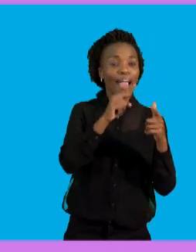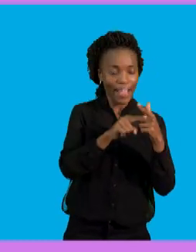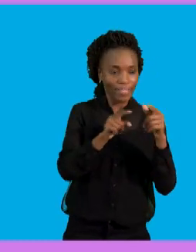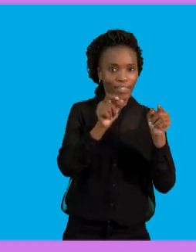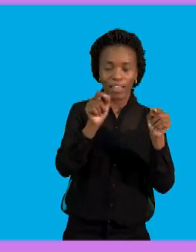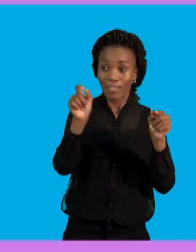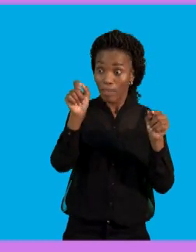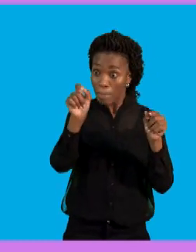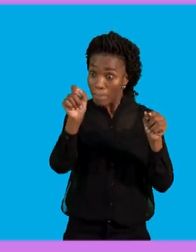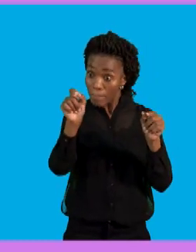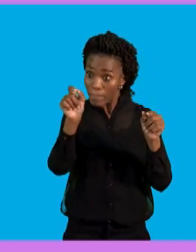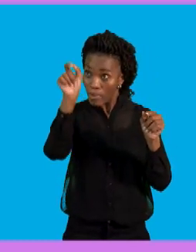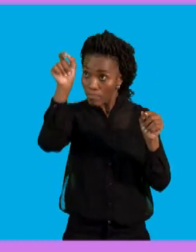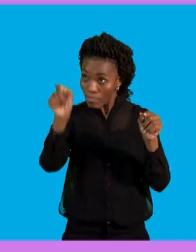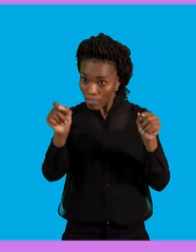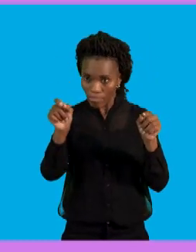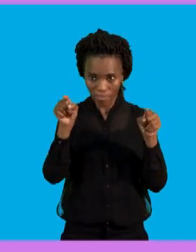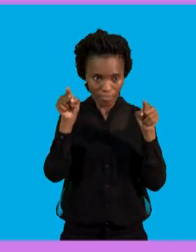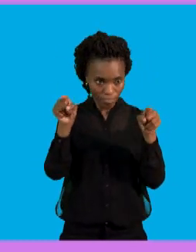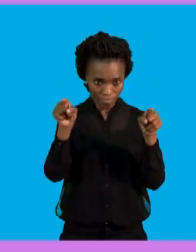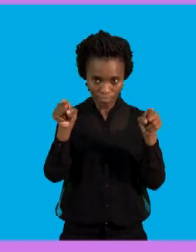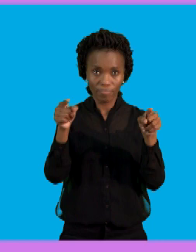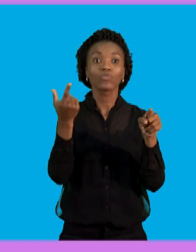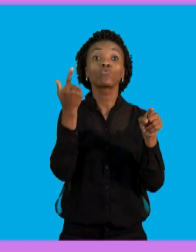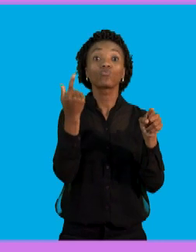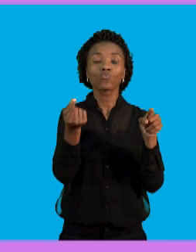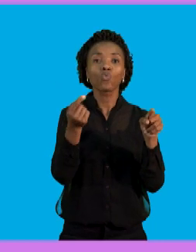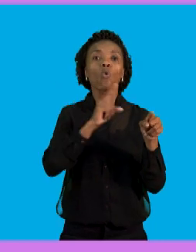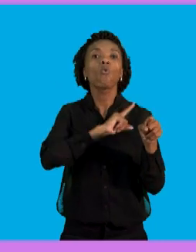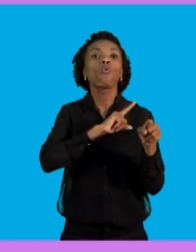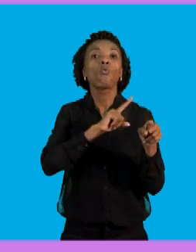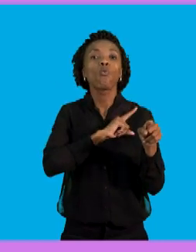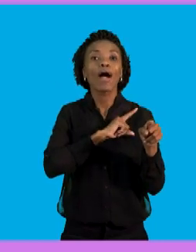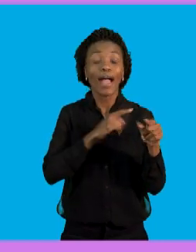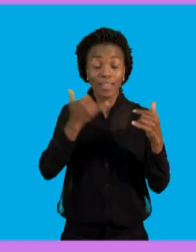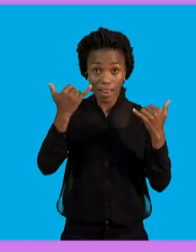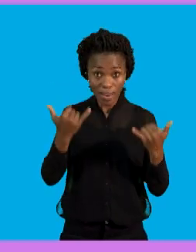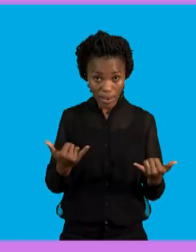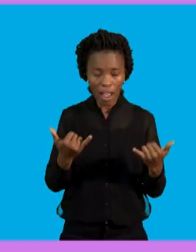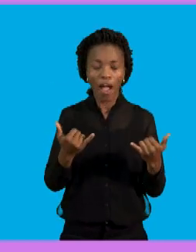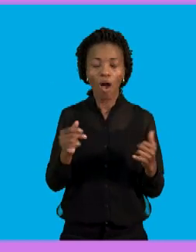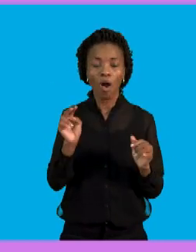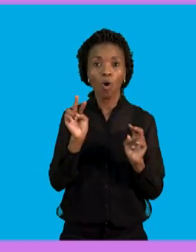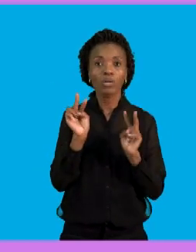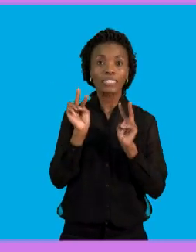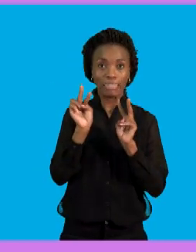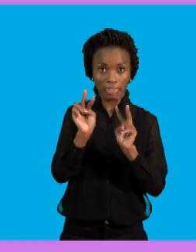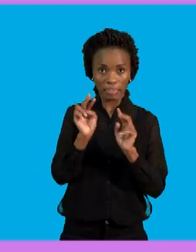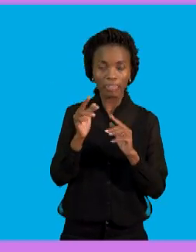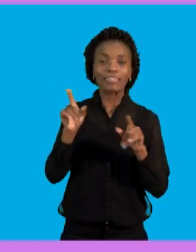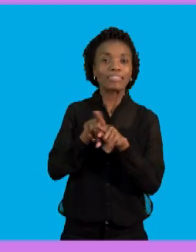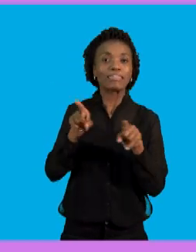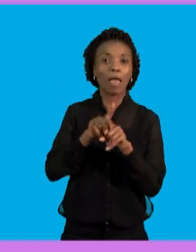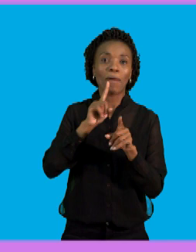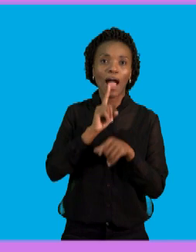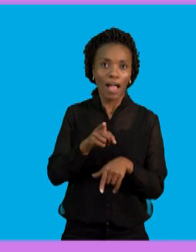first circle. Then you draw another line at the end of your second circle, so that as we are seated